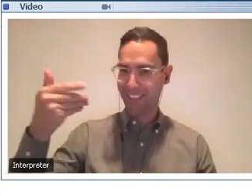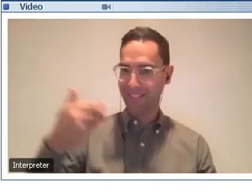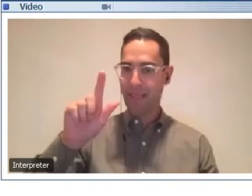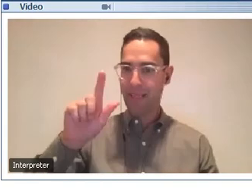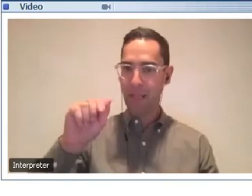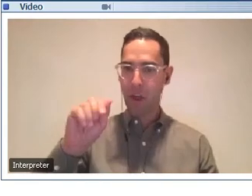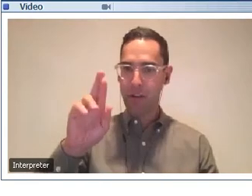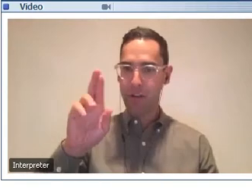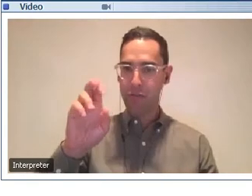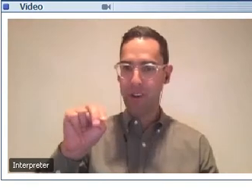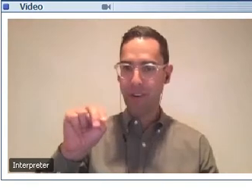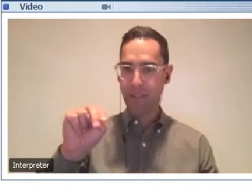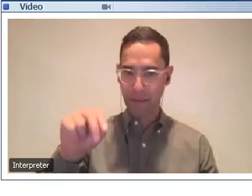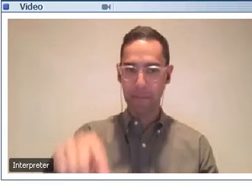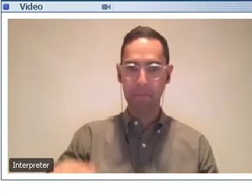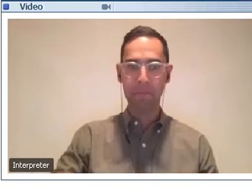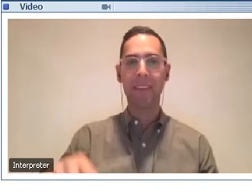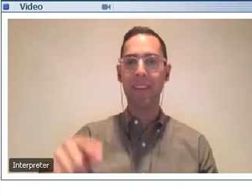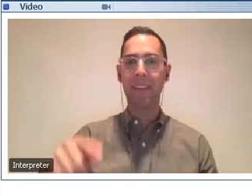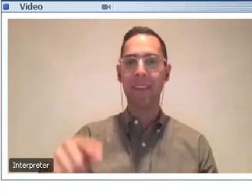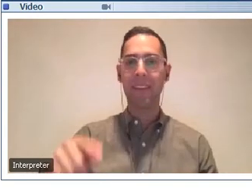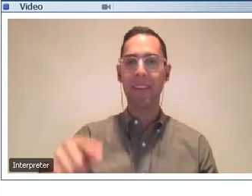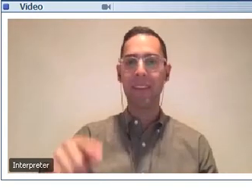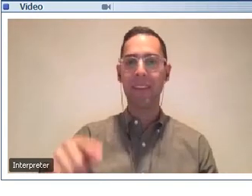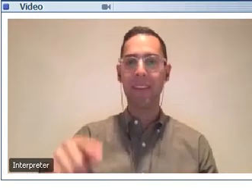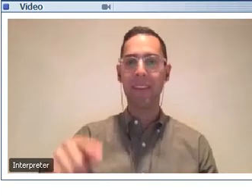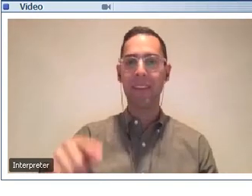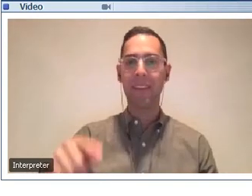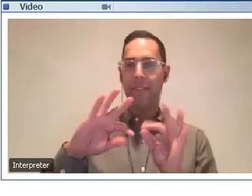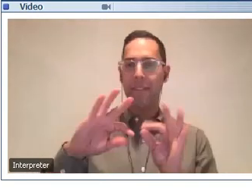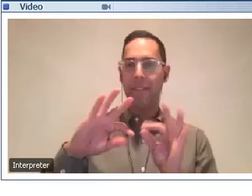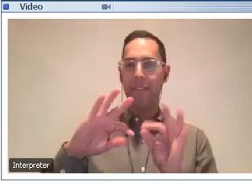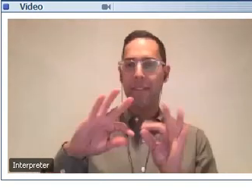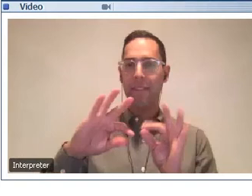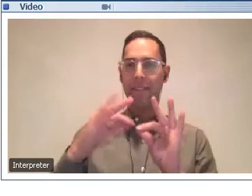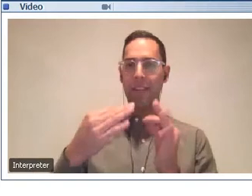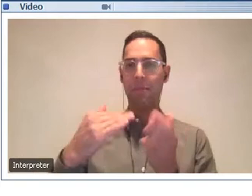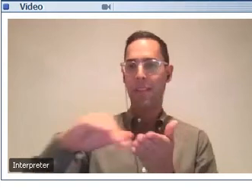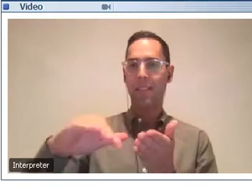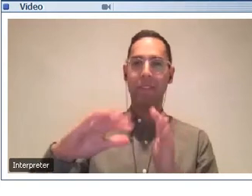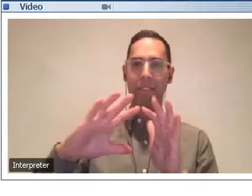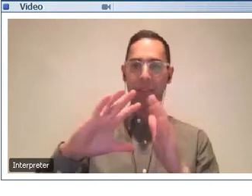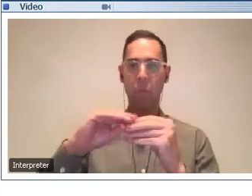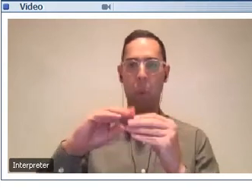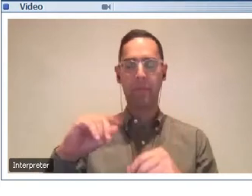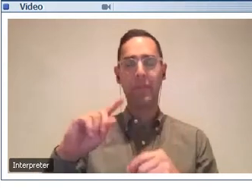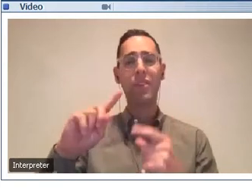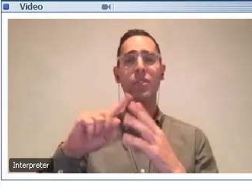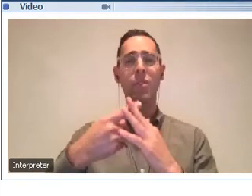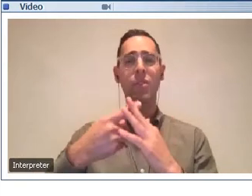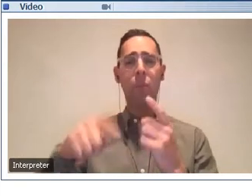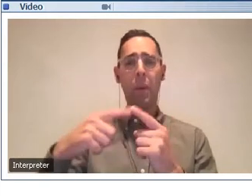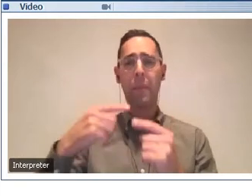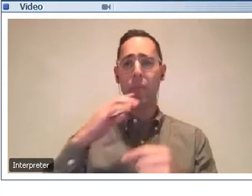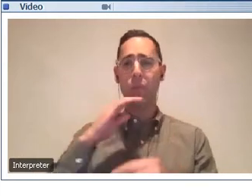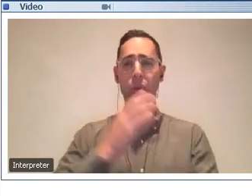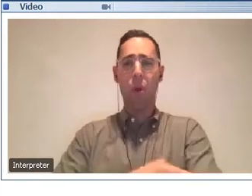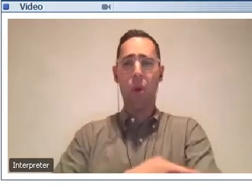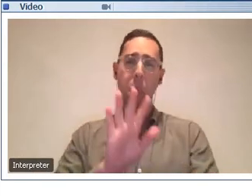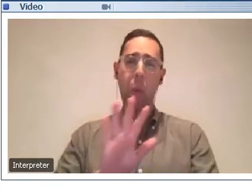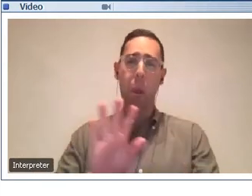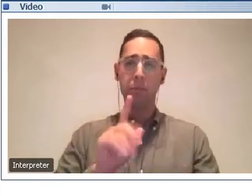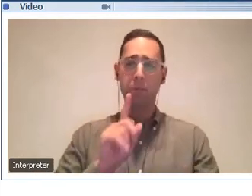our paid family leave story. It started when my daughter was about a year old. I had the same situation